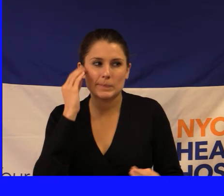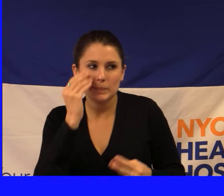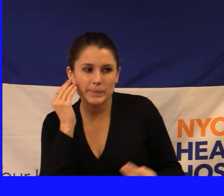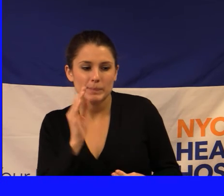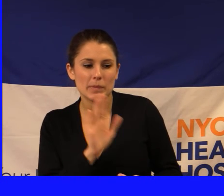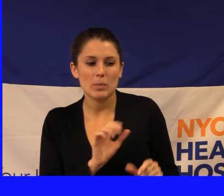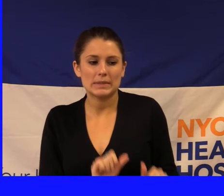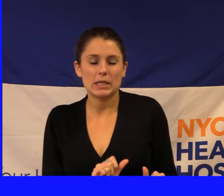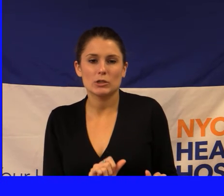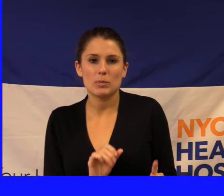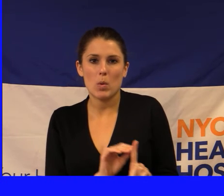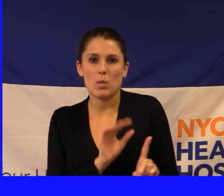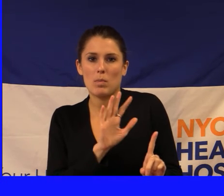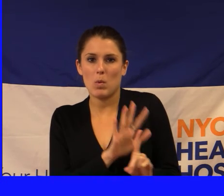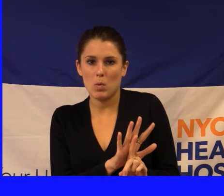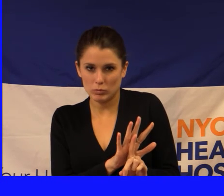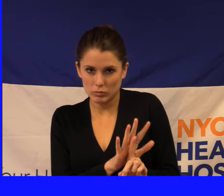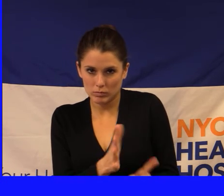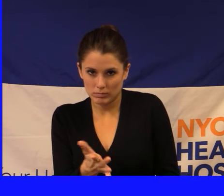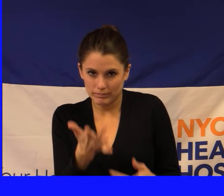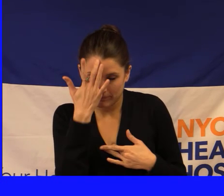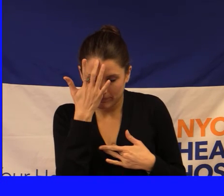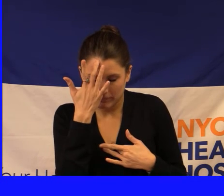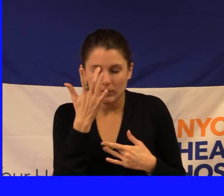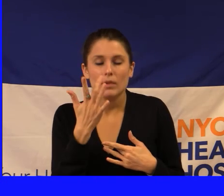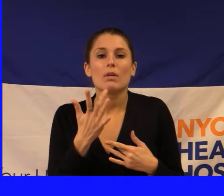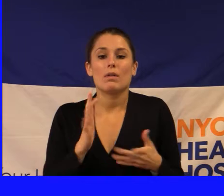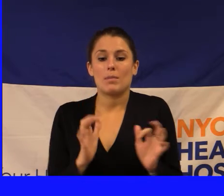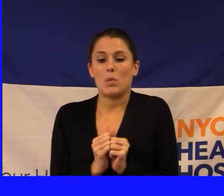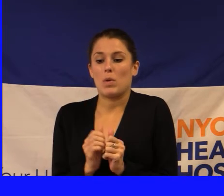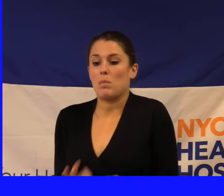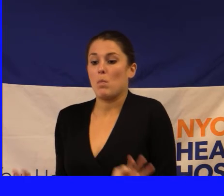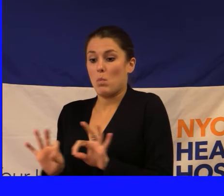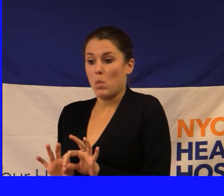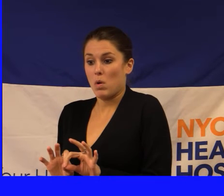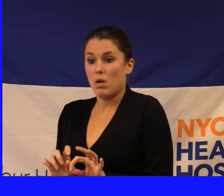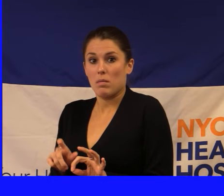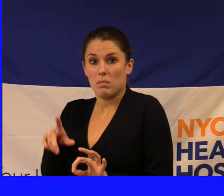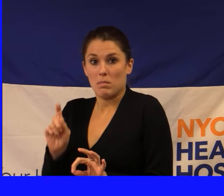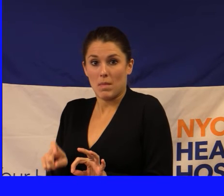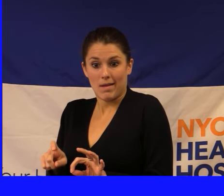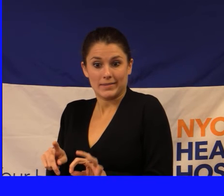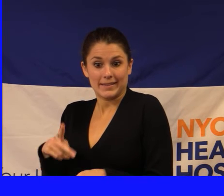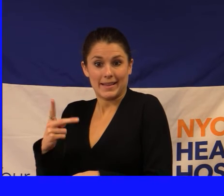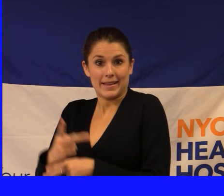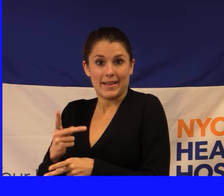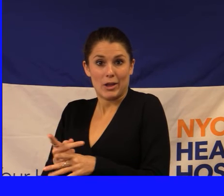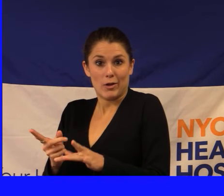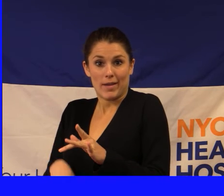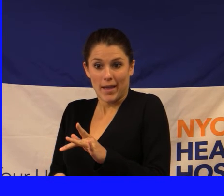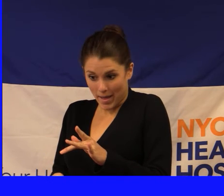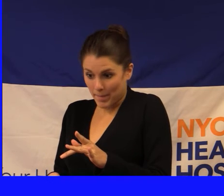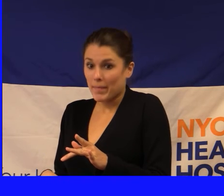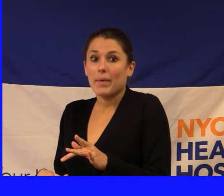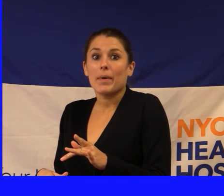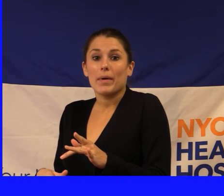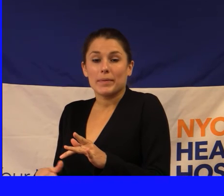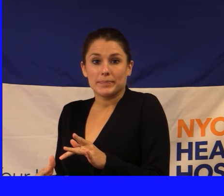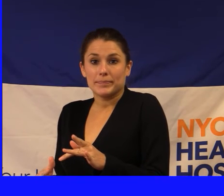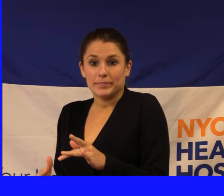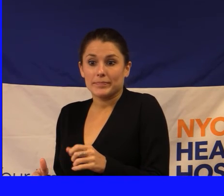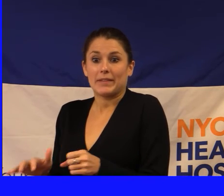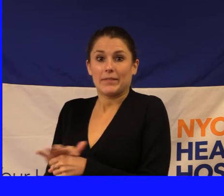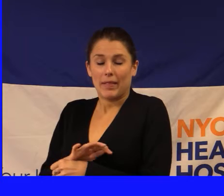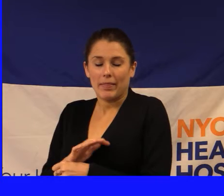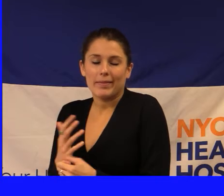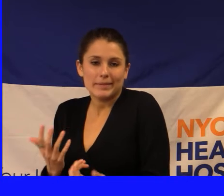is versus, the importance of getting that care gap closed. And it's, obviously it's different, especially